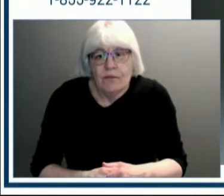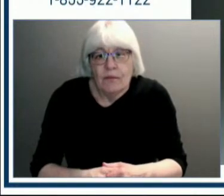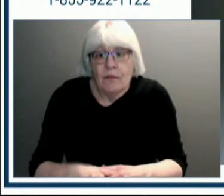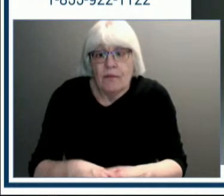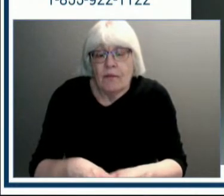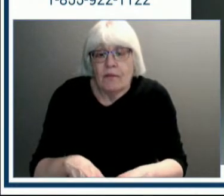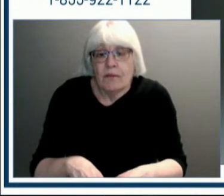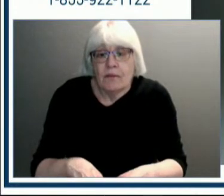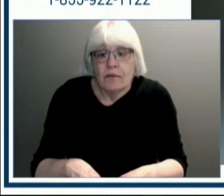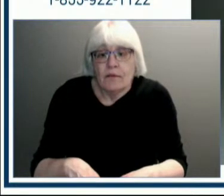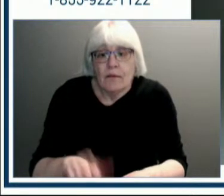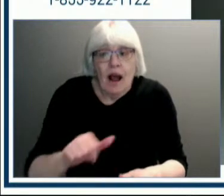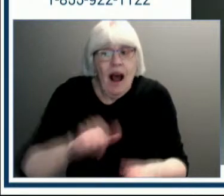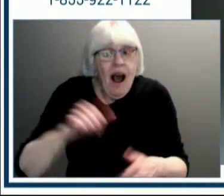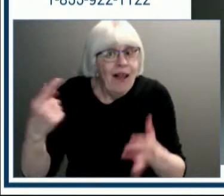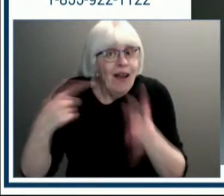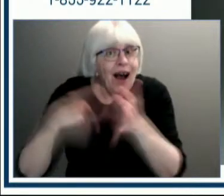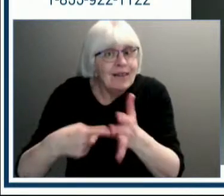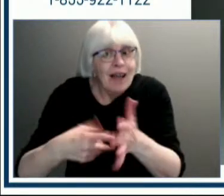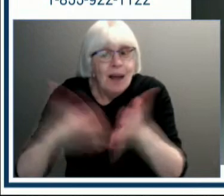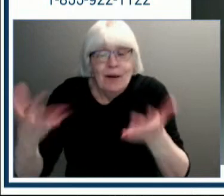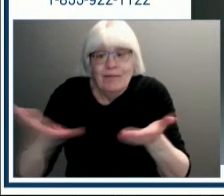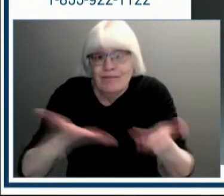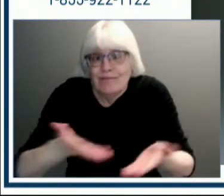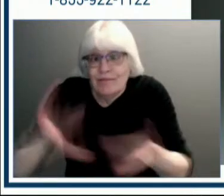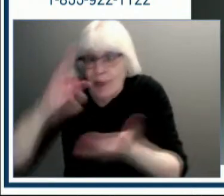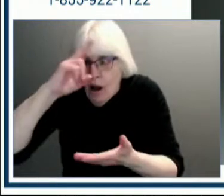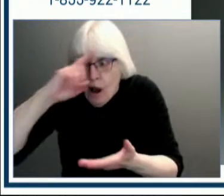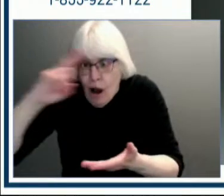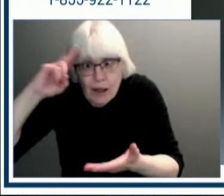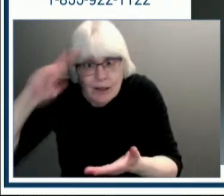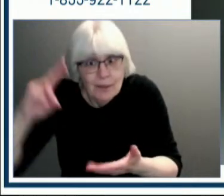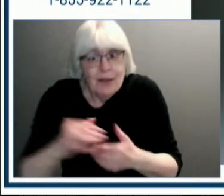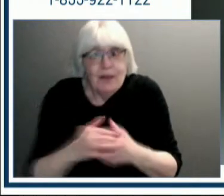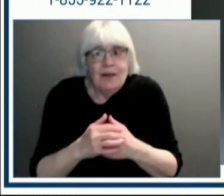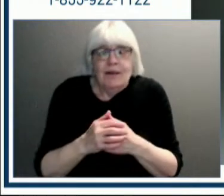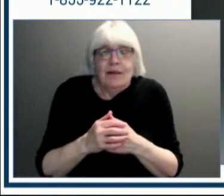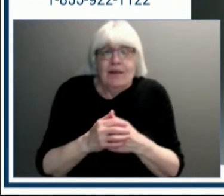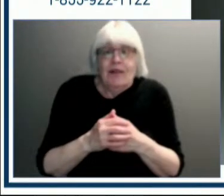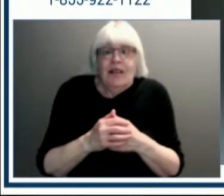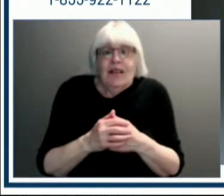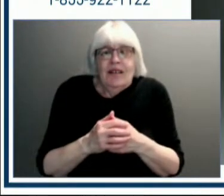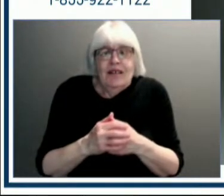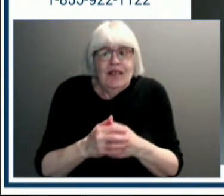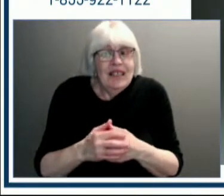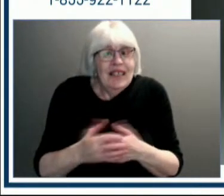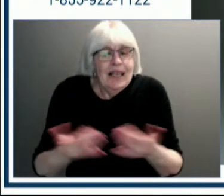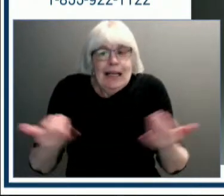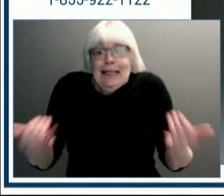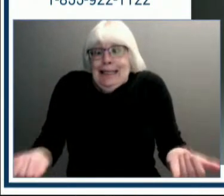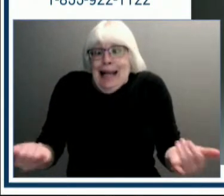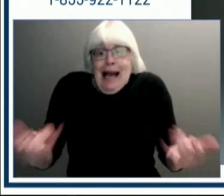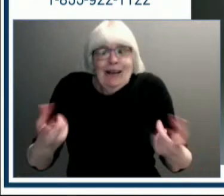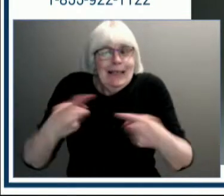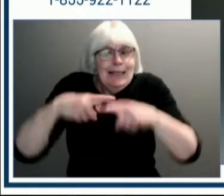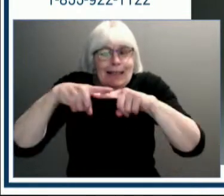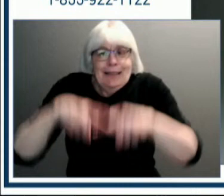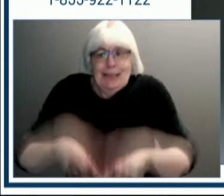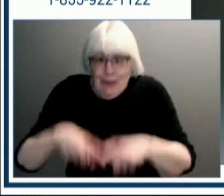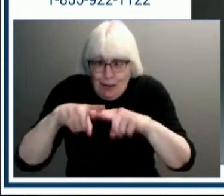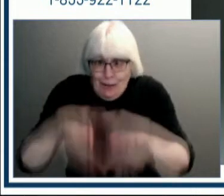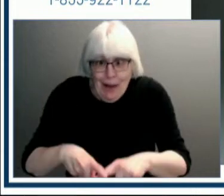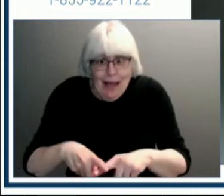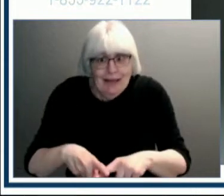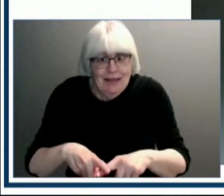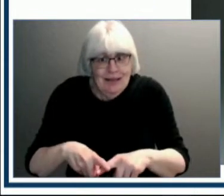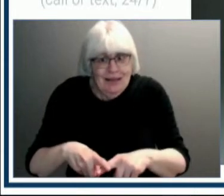Really, how this wave plays out really depends a lot on people following the restrictions we have in